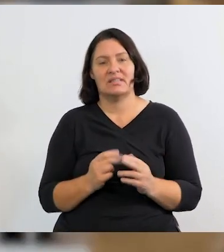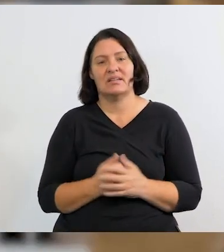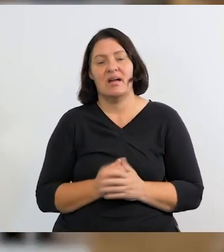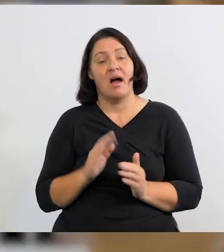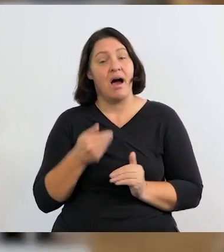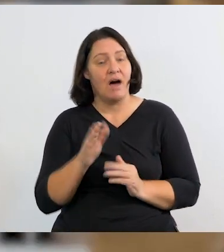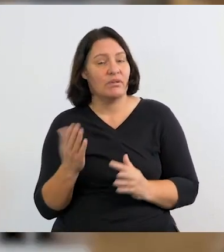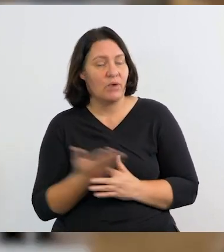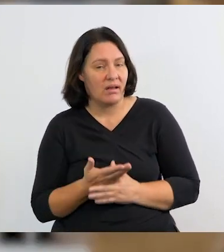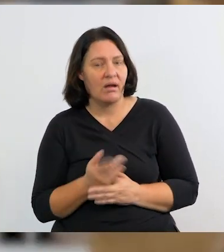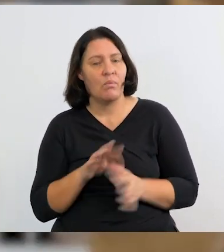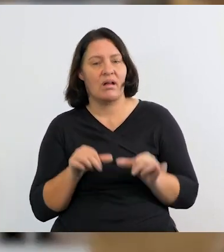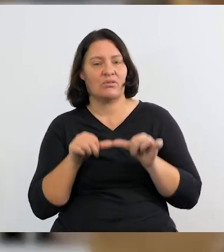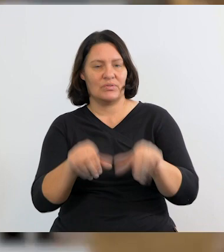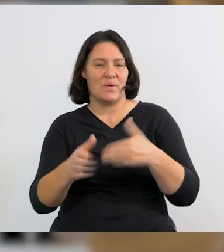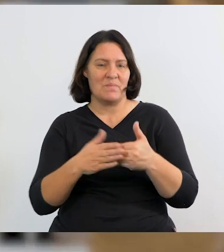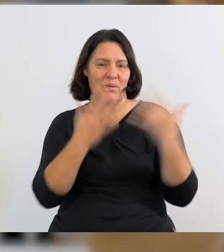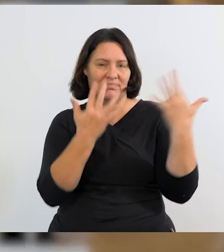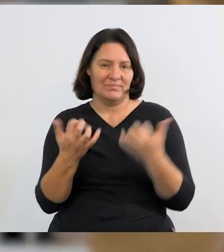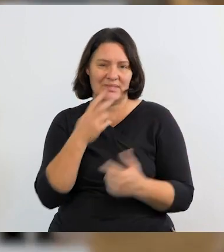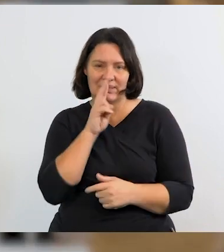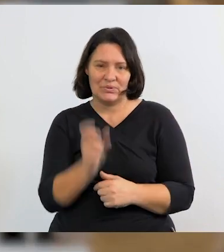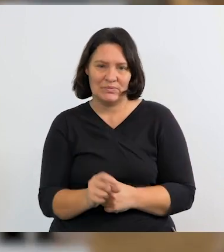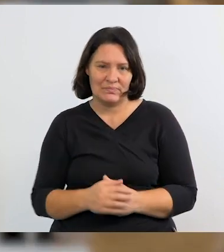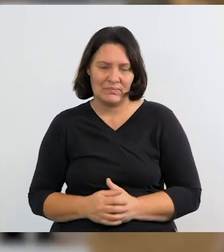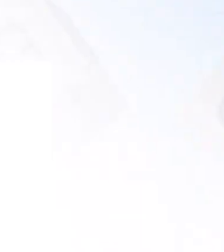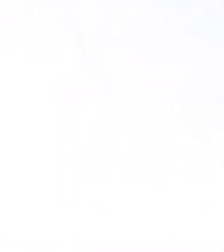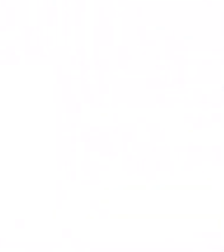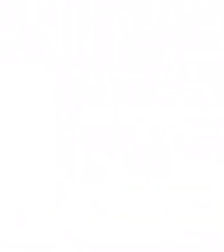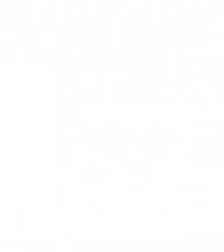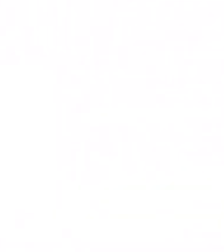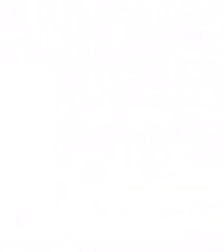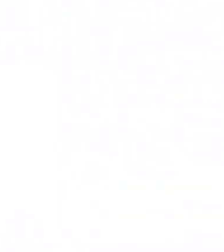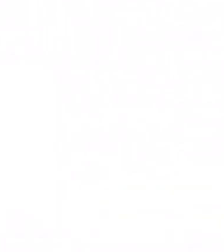short advert break. After the break, we'll continue with more sums. See you now.